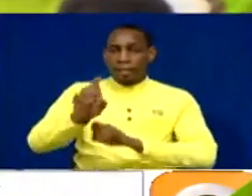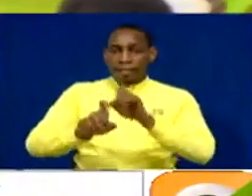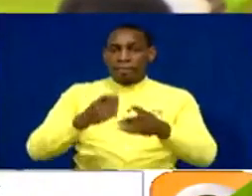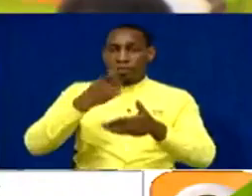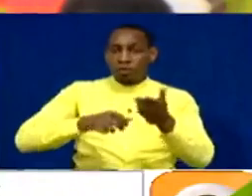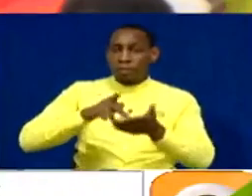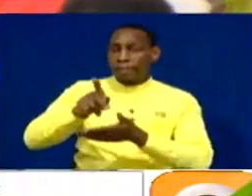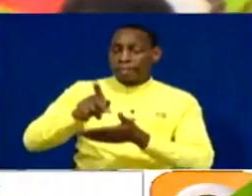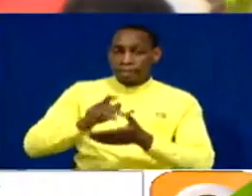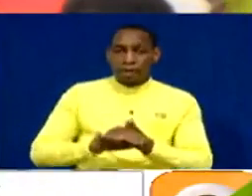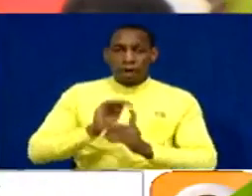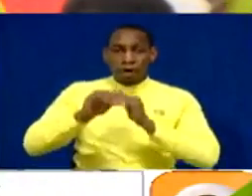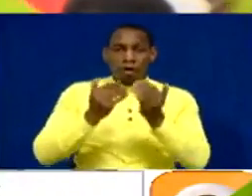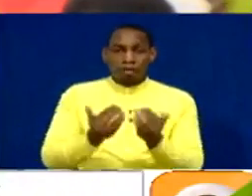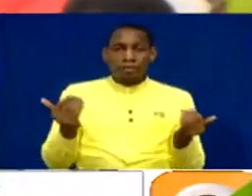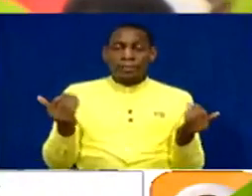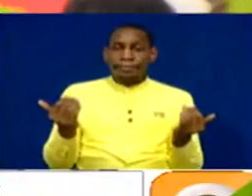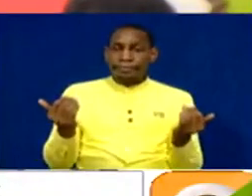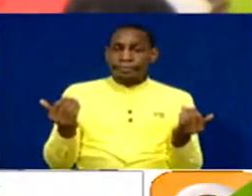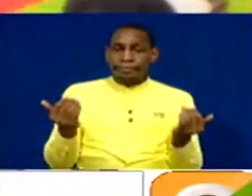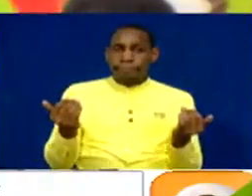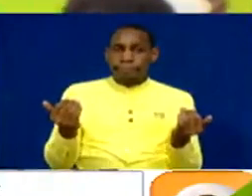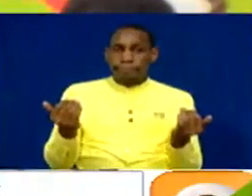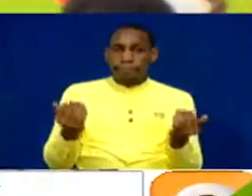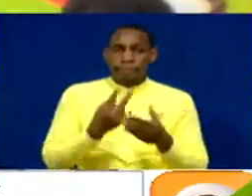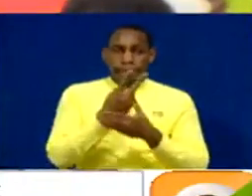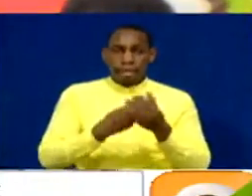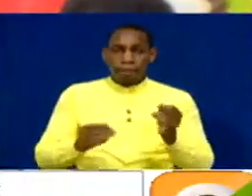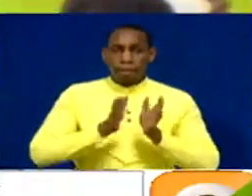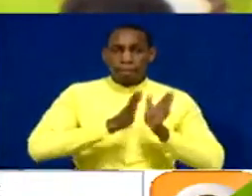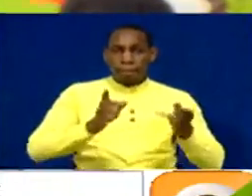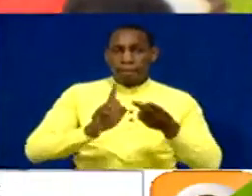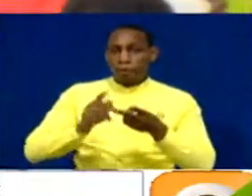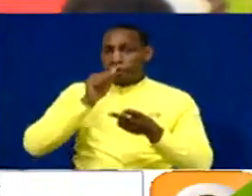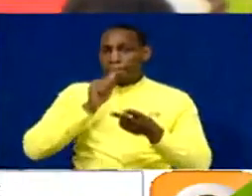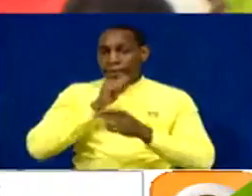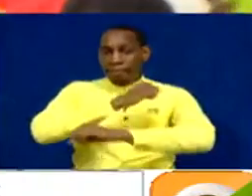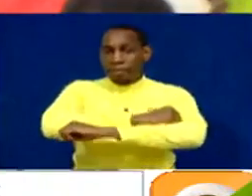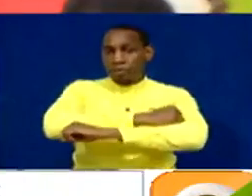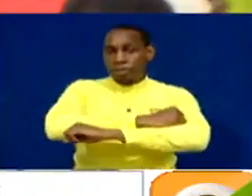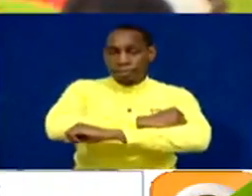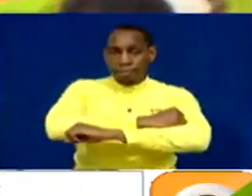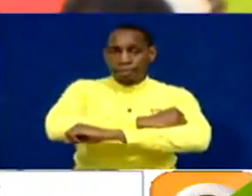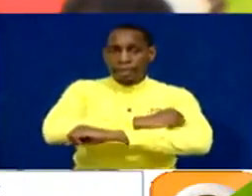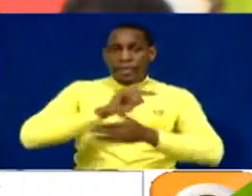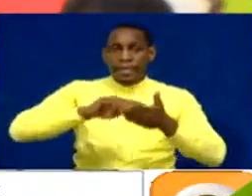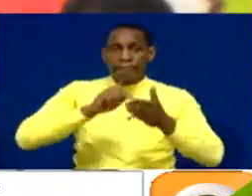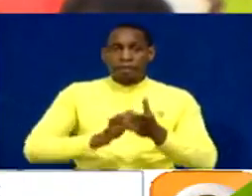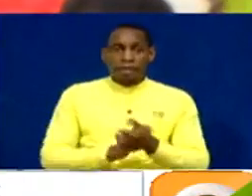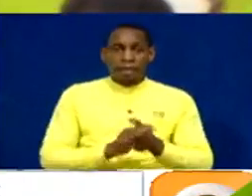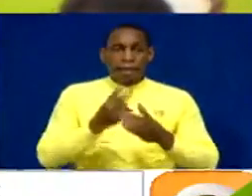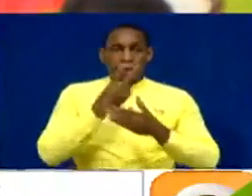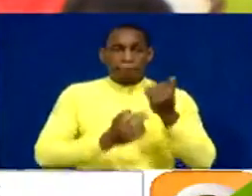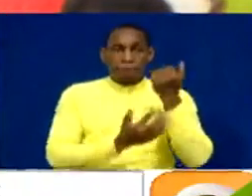paid for all children, for both public and private schools, which means for